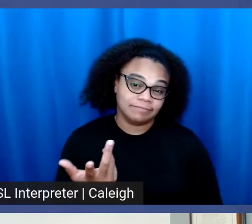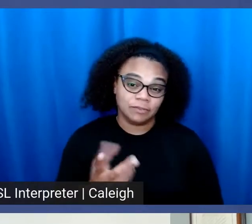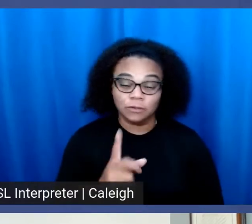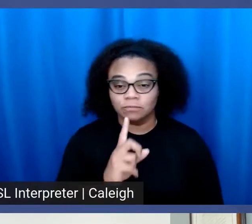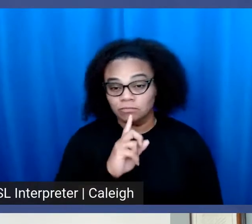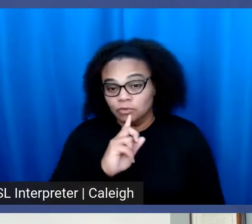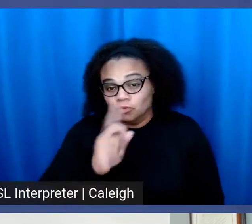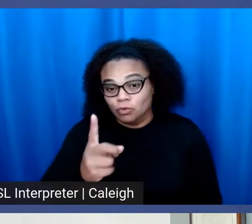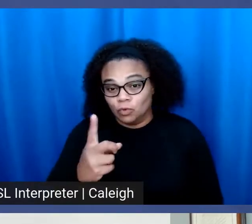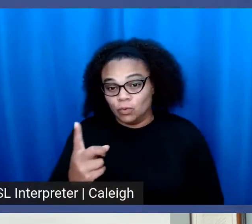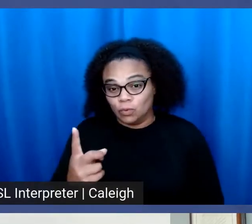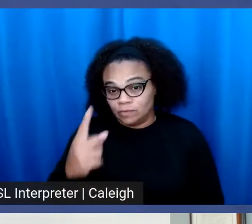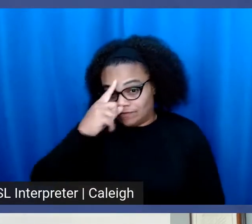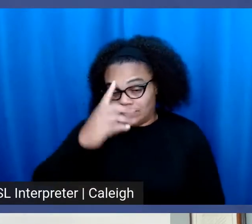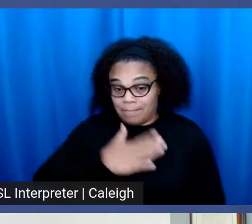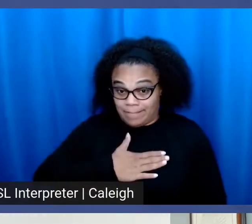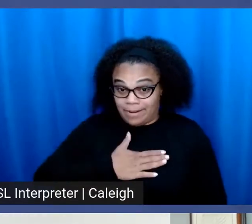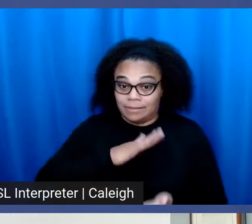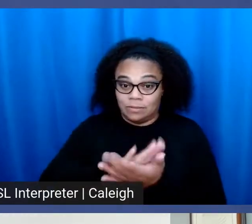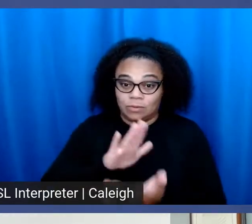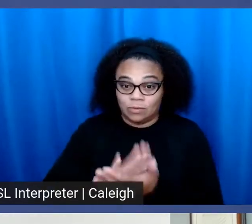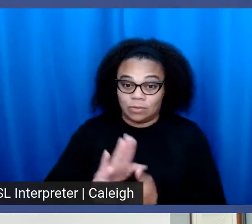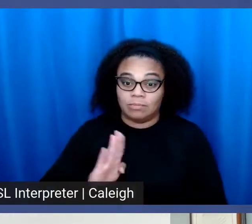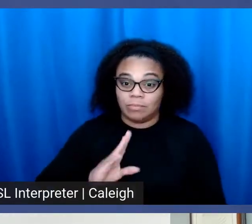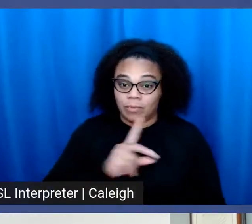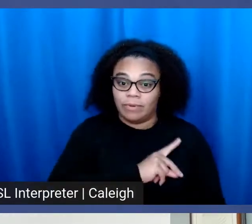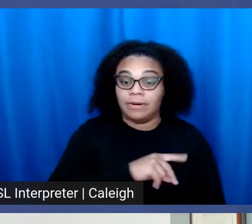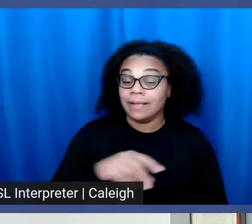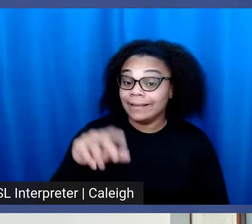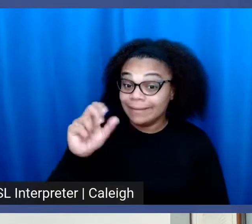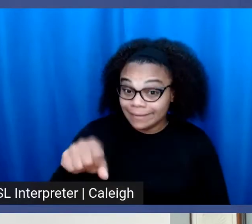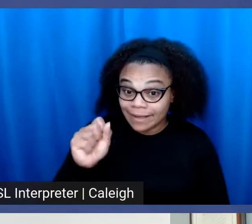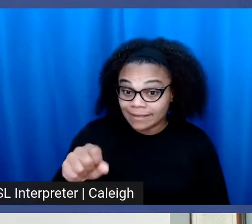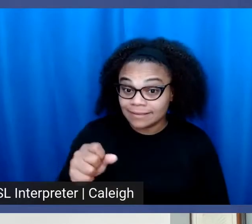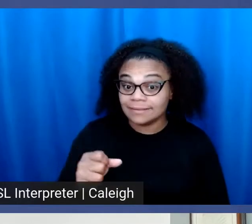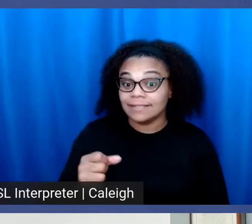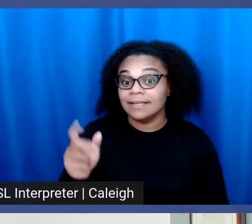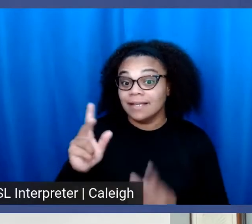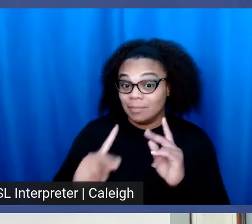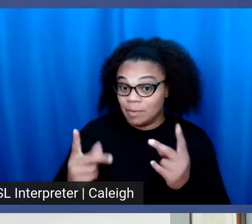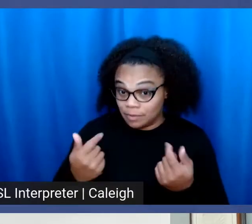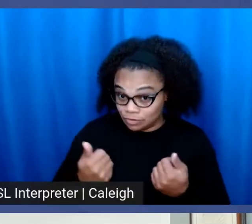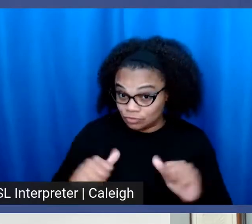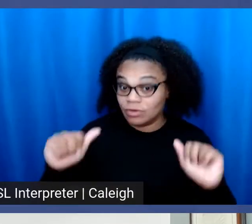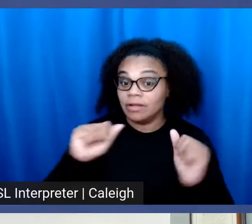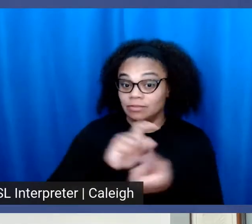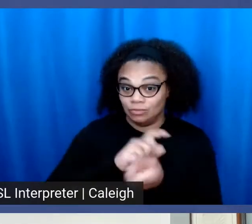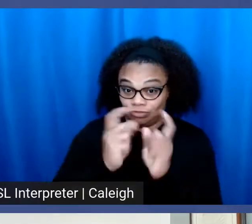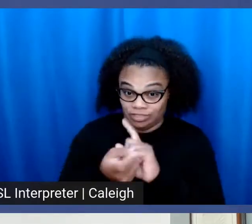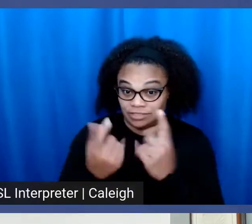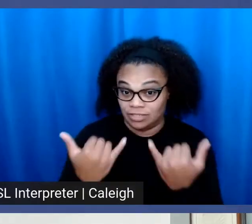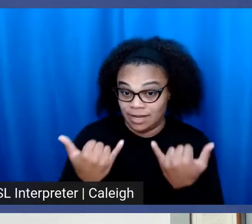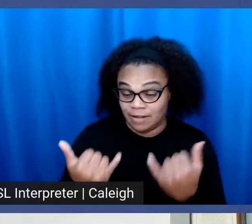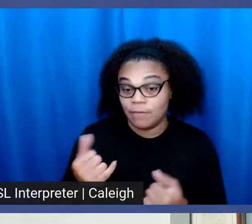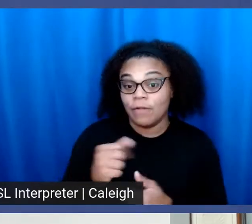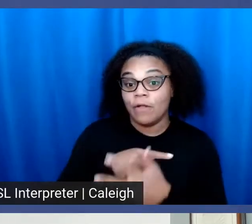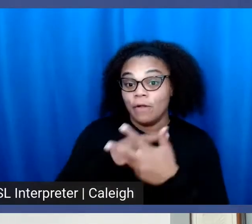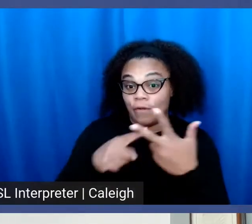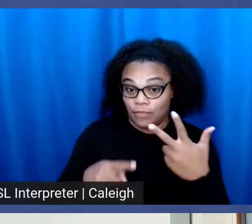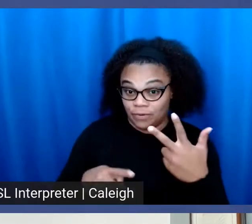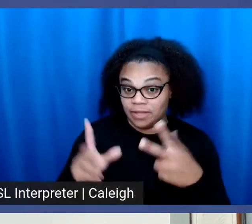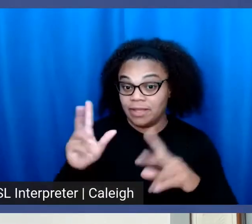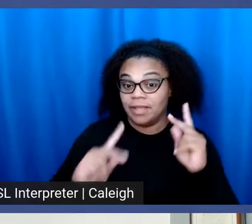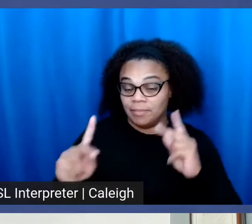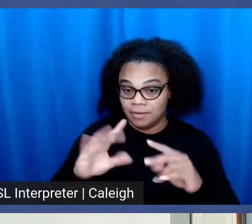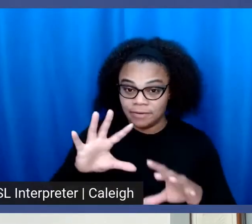to my knowledge, although there are attempts being made to change that right now. 3 of the people who were actively involved